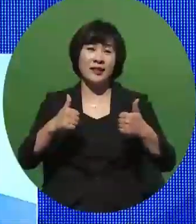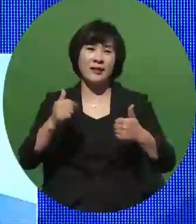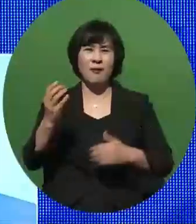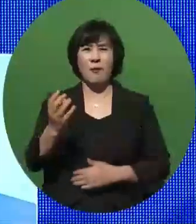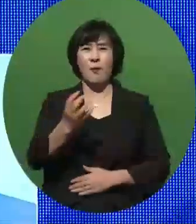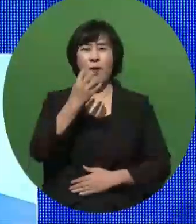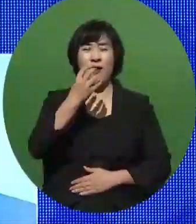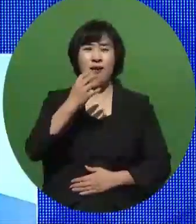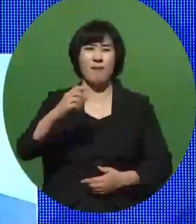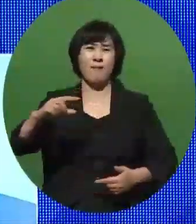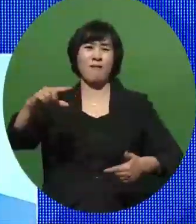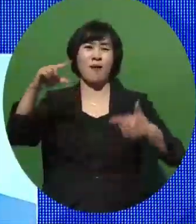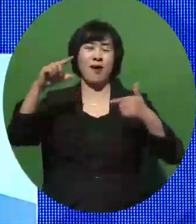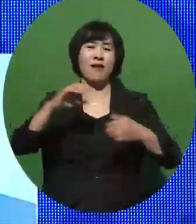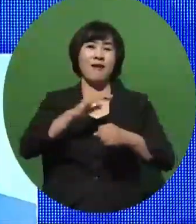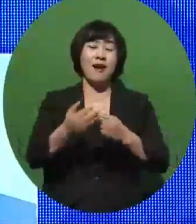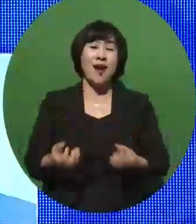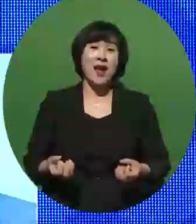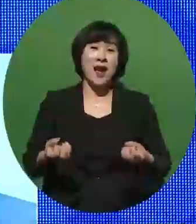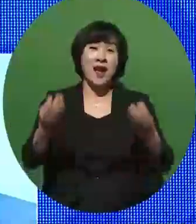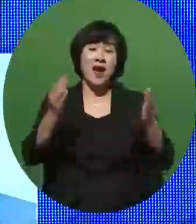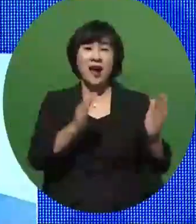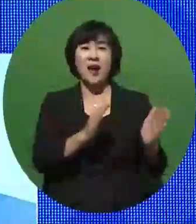held in Sinan and Mokpo, where